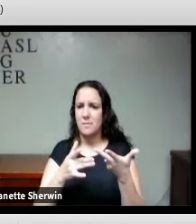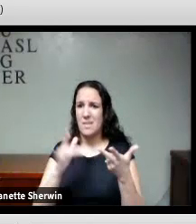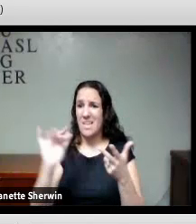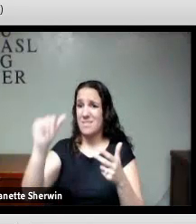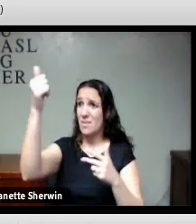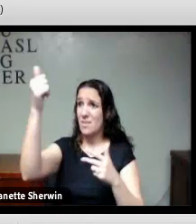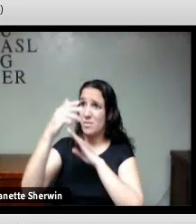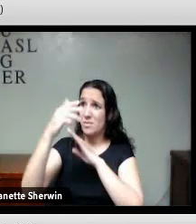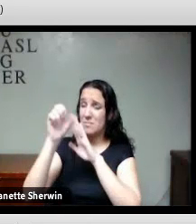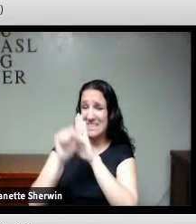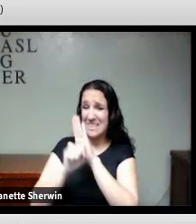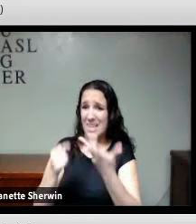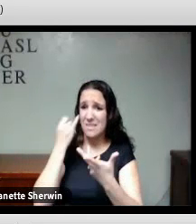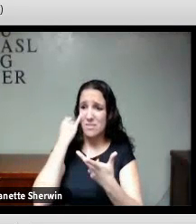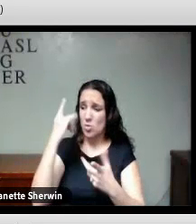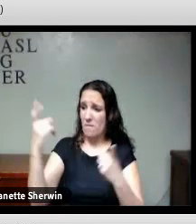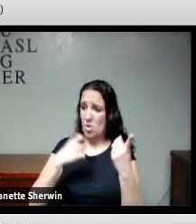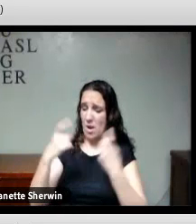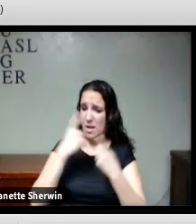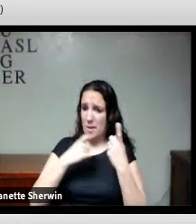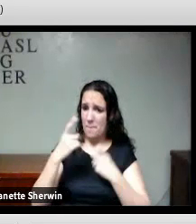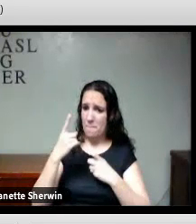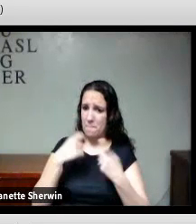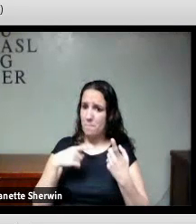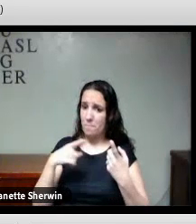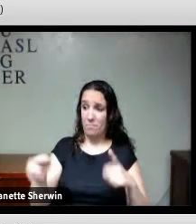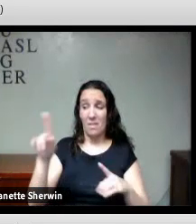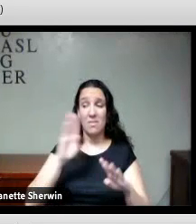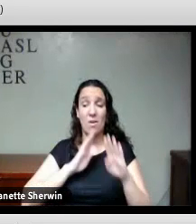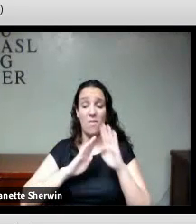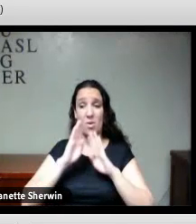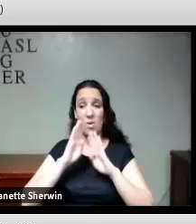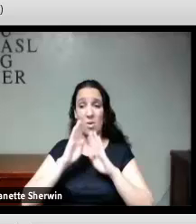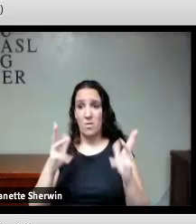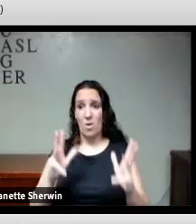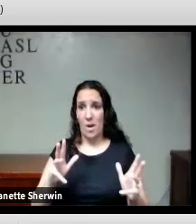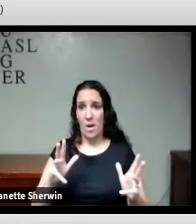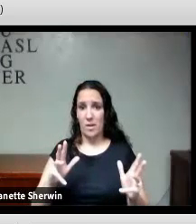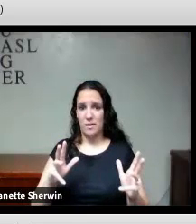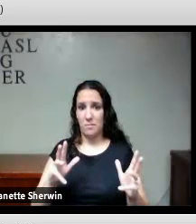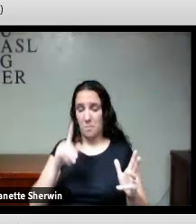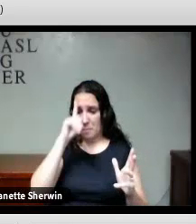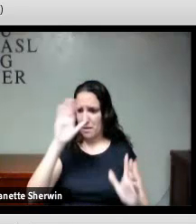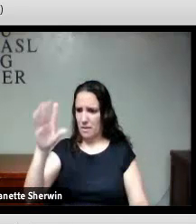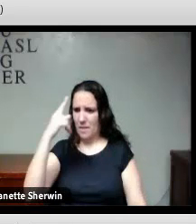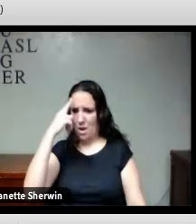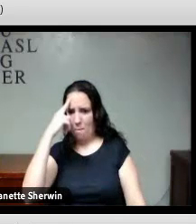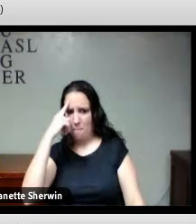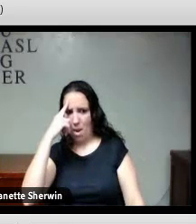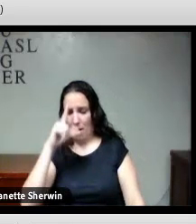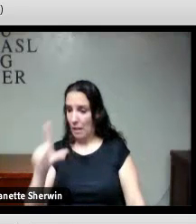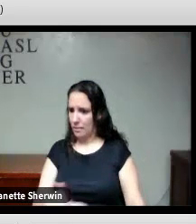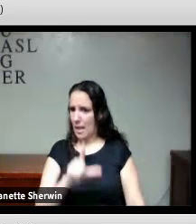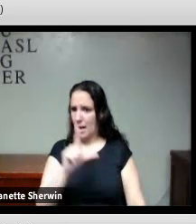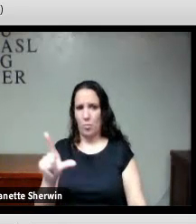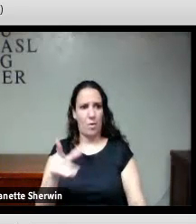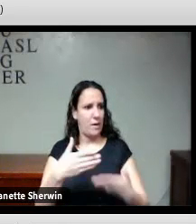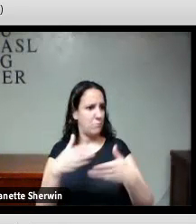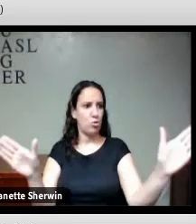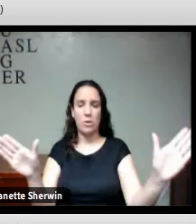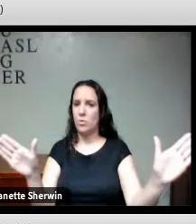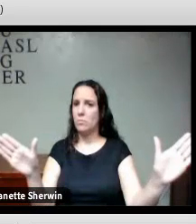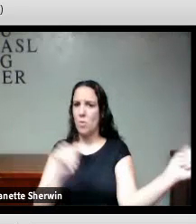they're asking those kinds of questions, they're a little frustrated already, because in their mind, a library is a library is a